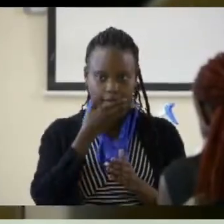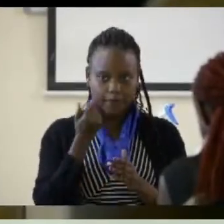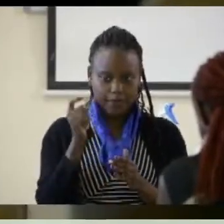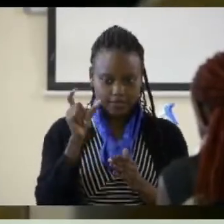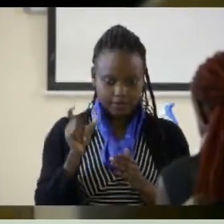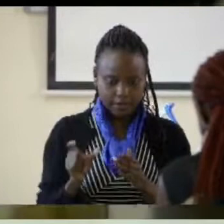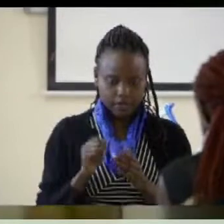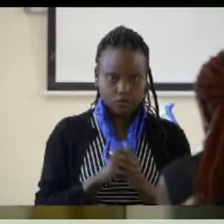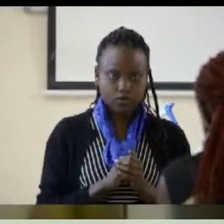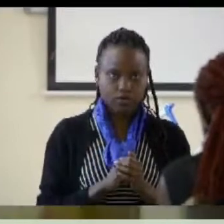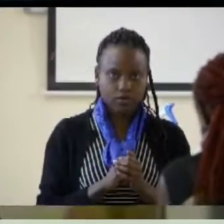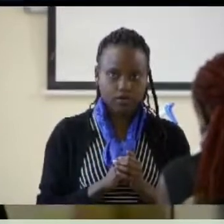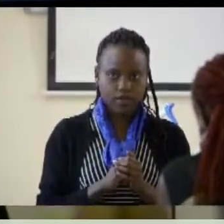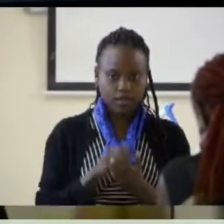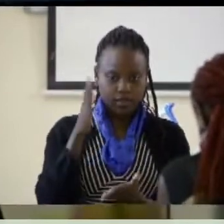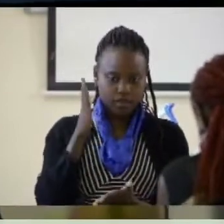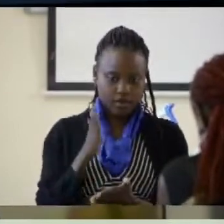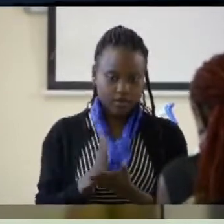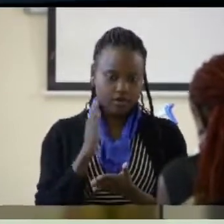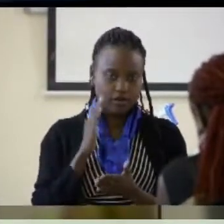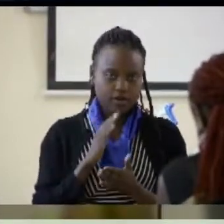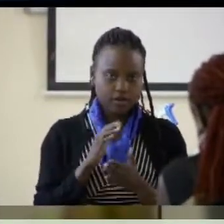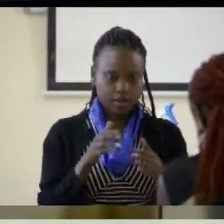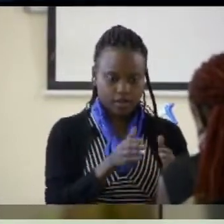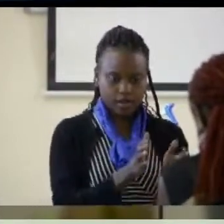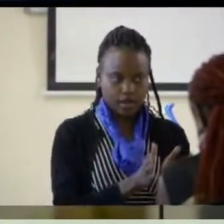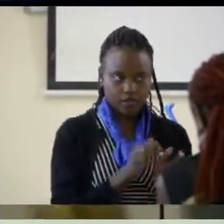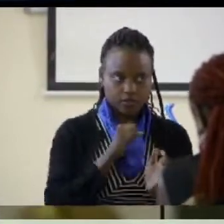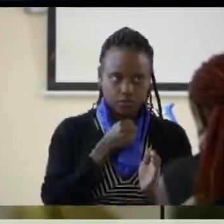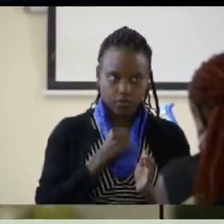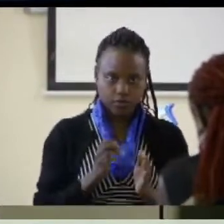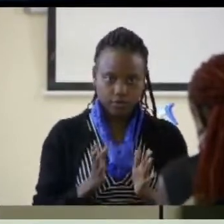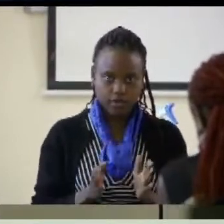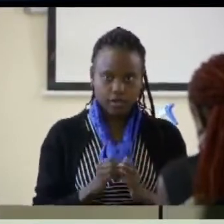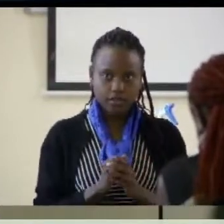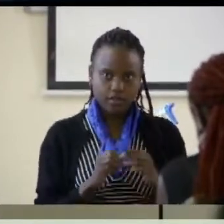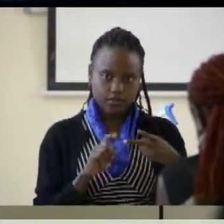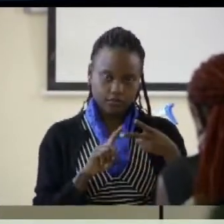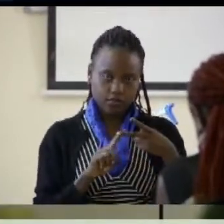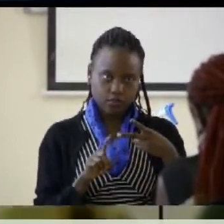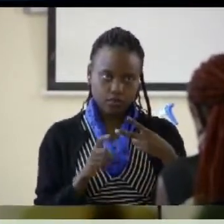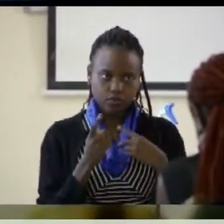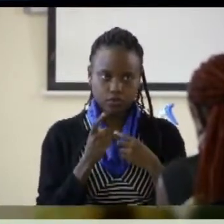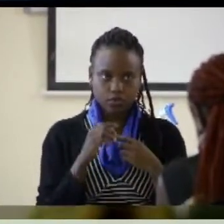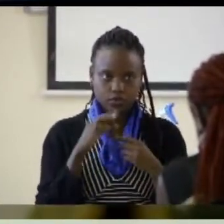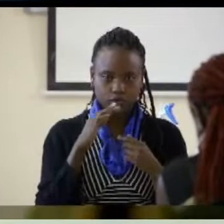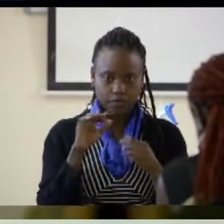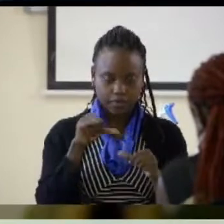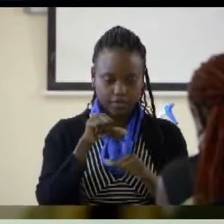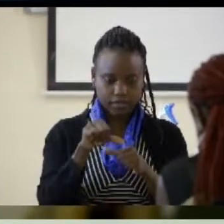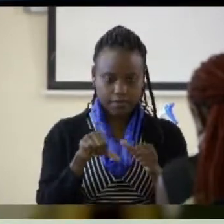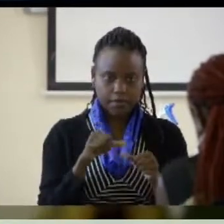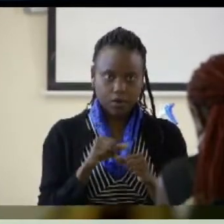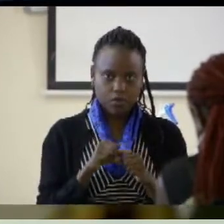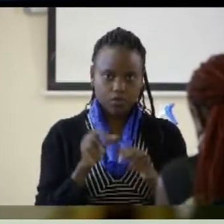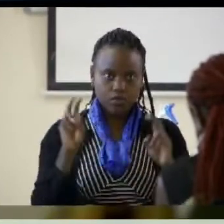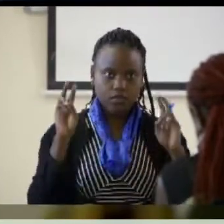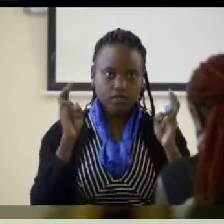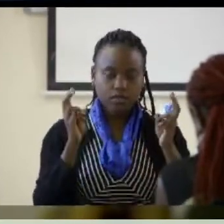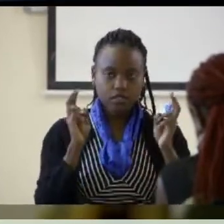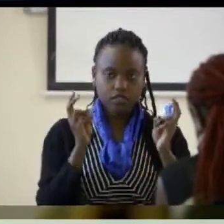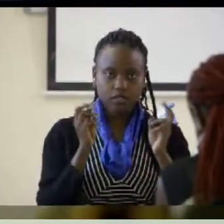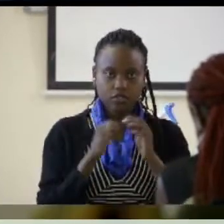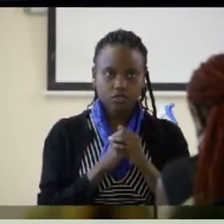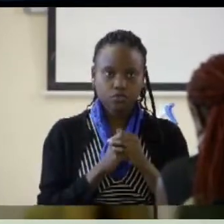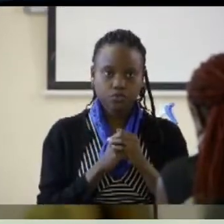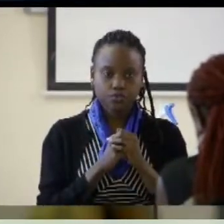really the councils of elders? He also raises the issue